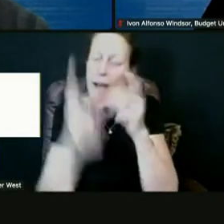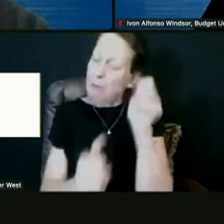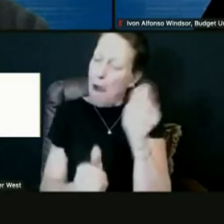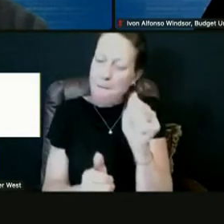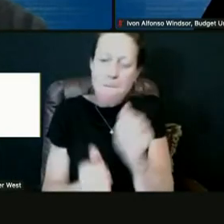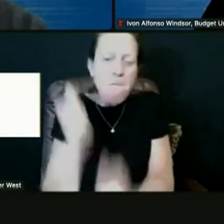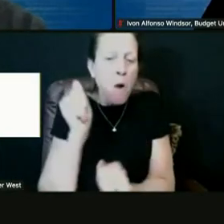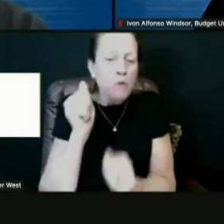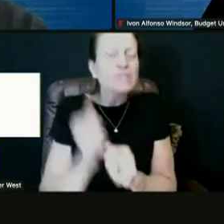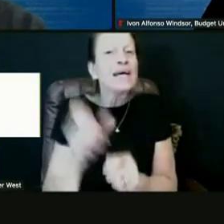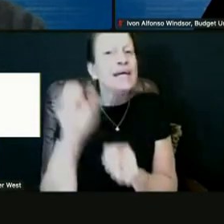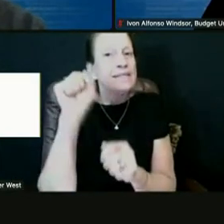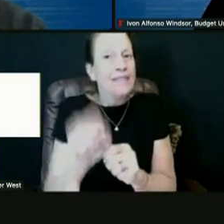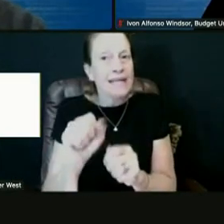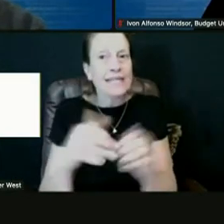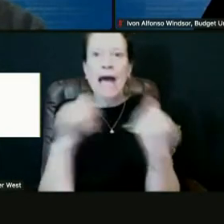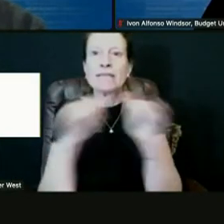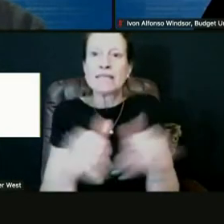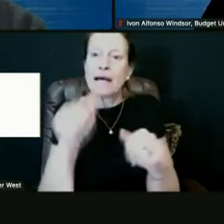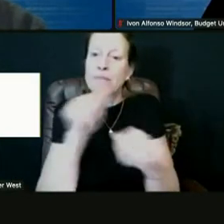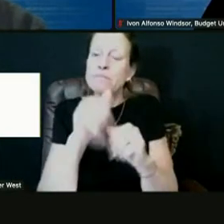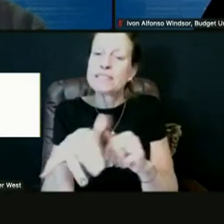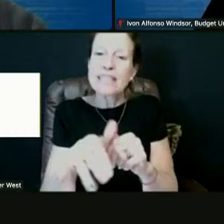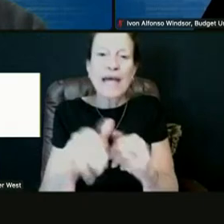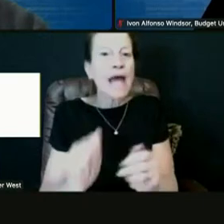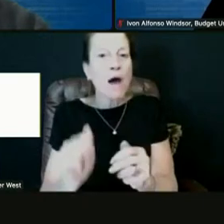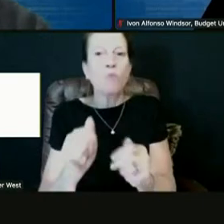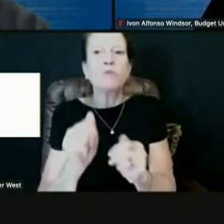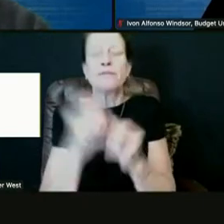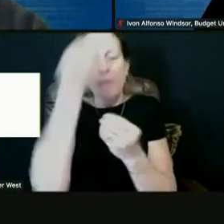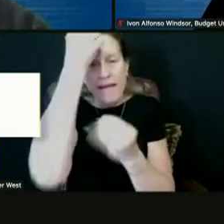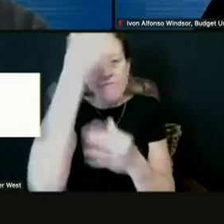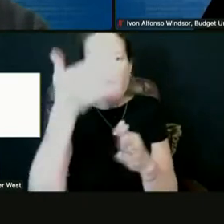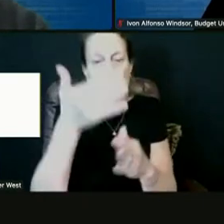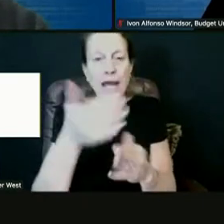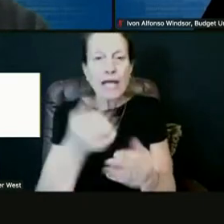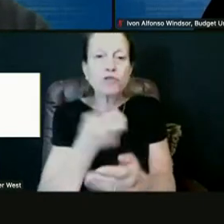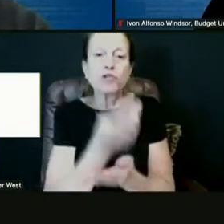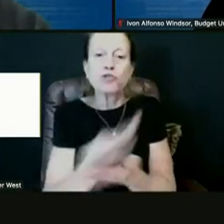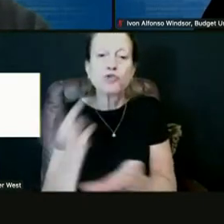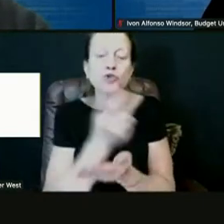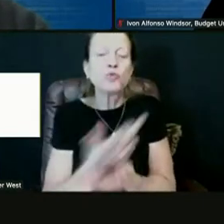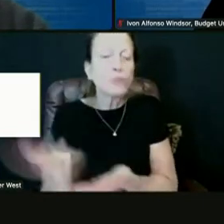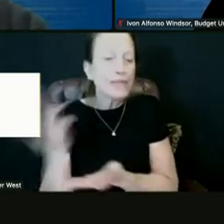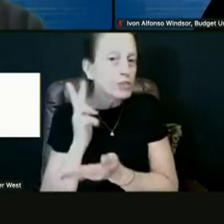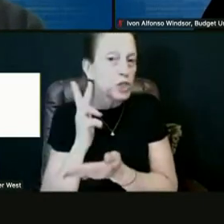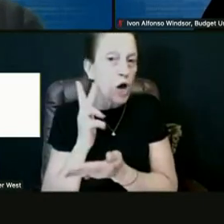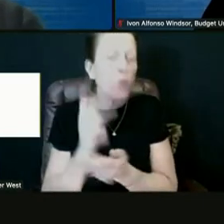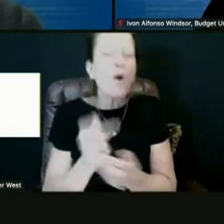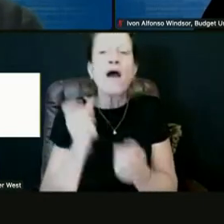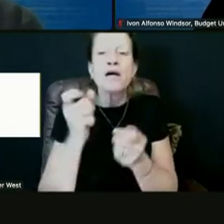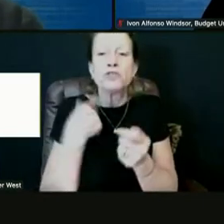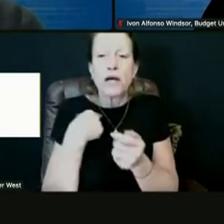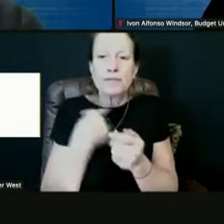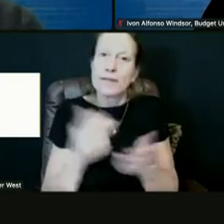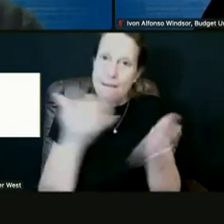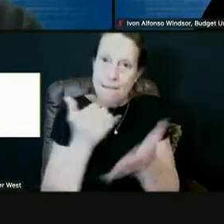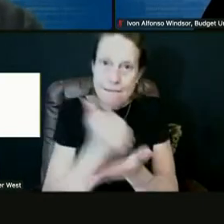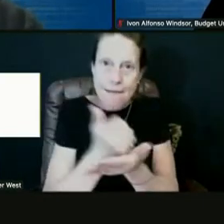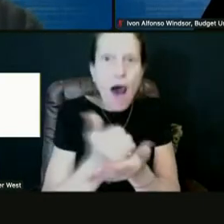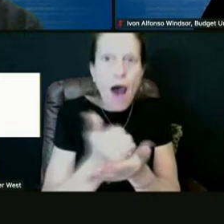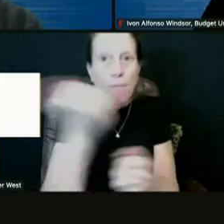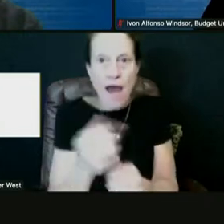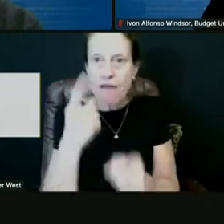send out some information, I believe, Mr. Hull, some weeks ago or recently, just to get everybody caught up to